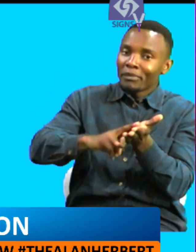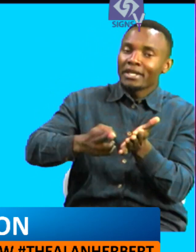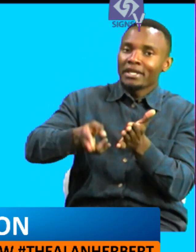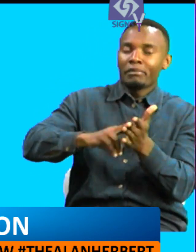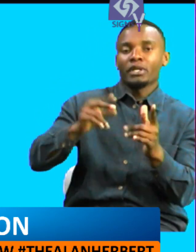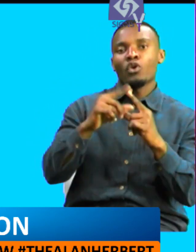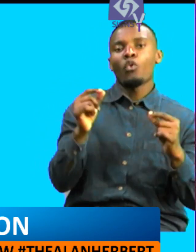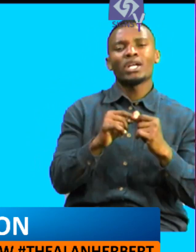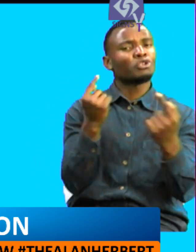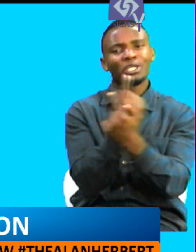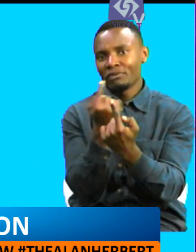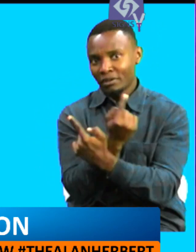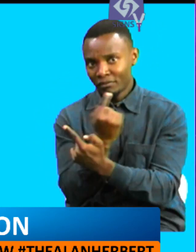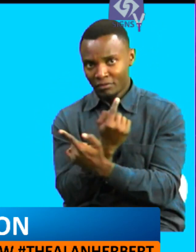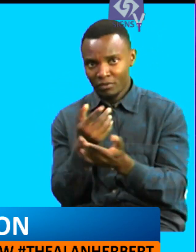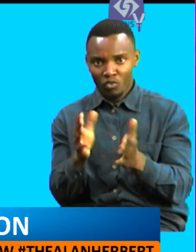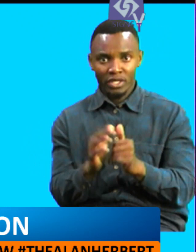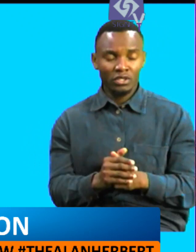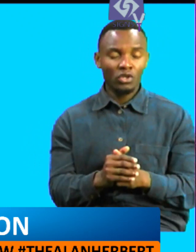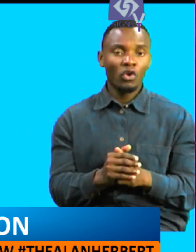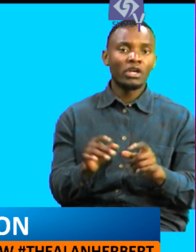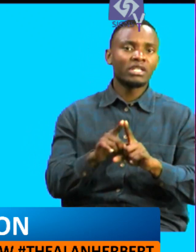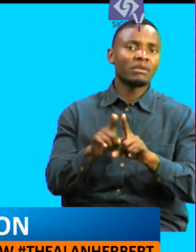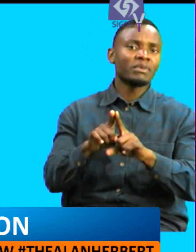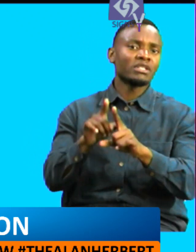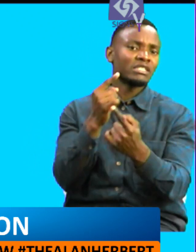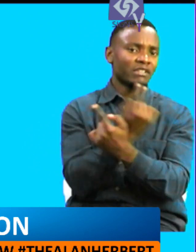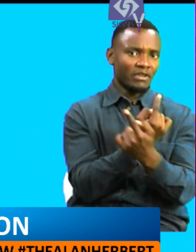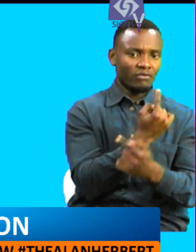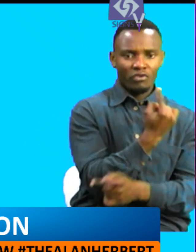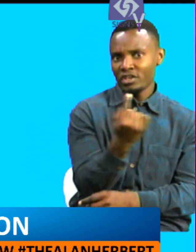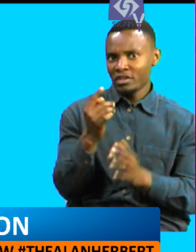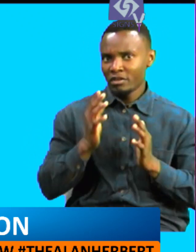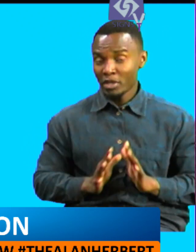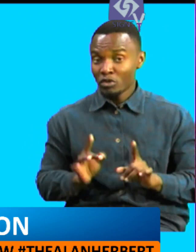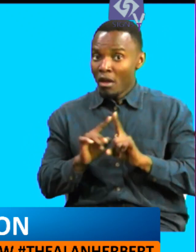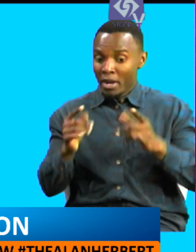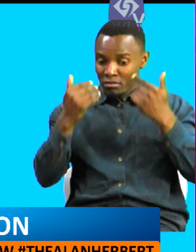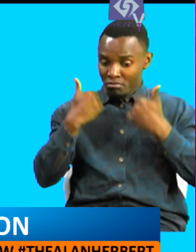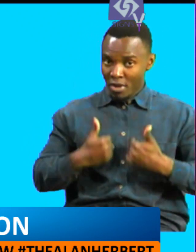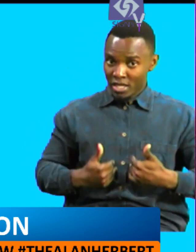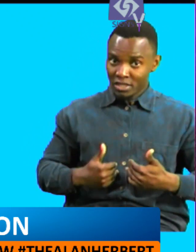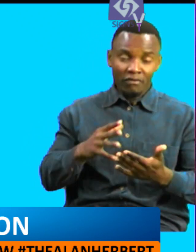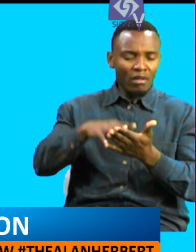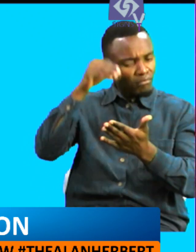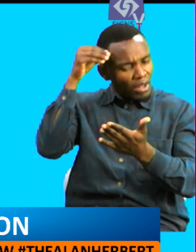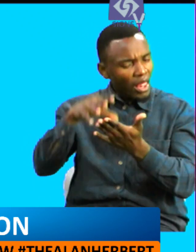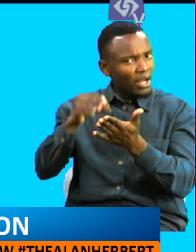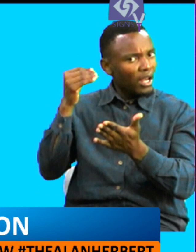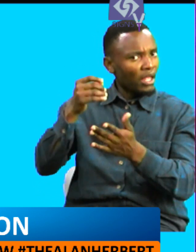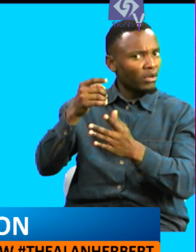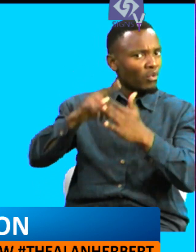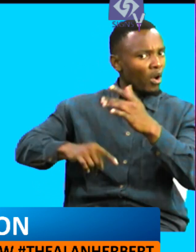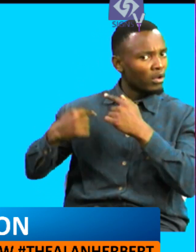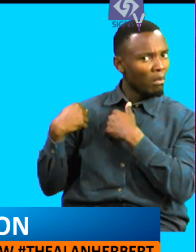repeat their words. Yeah. So it's entirely different from person to person. But what I have learned over the